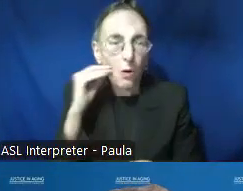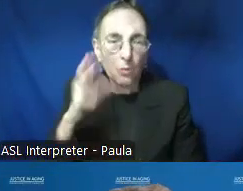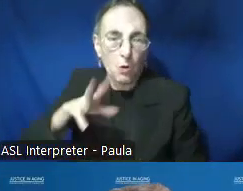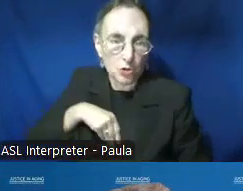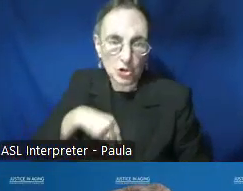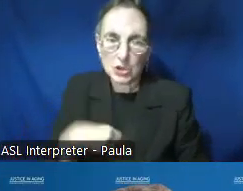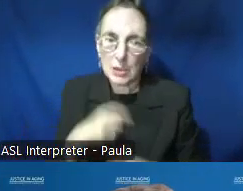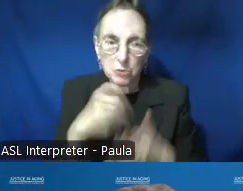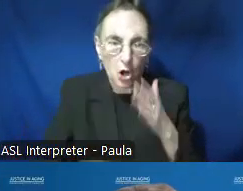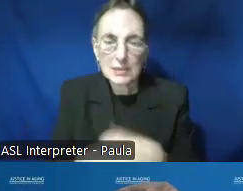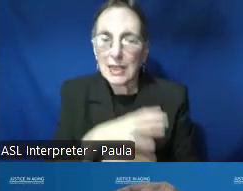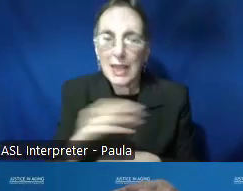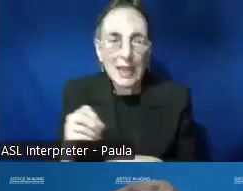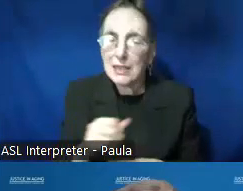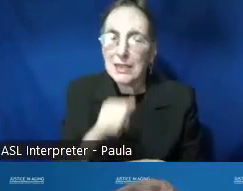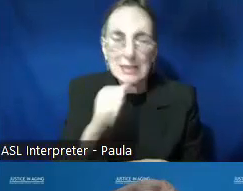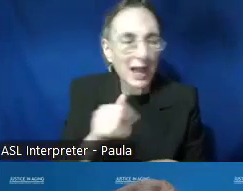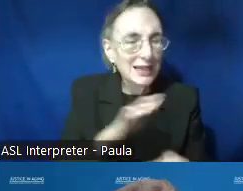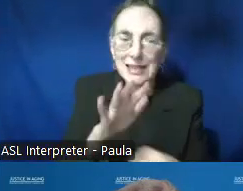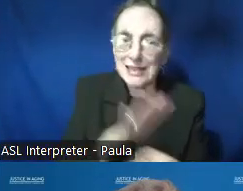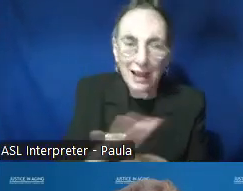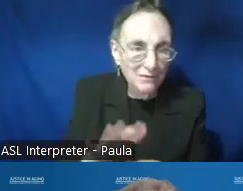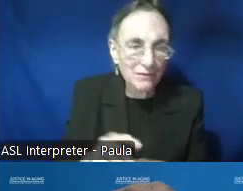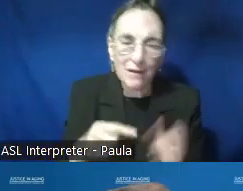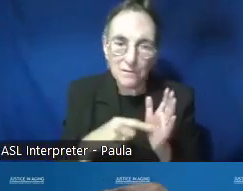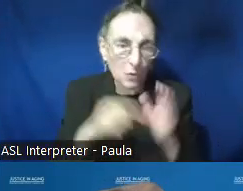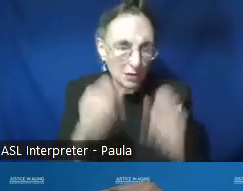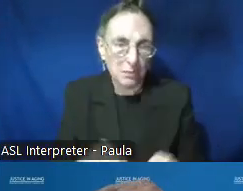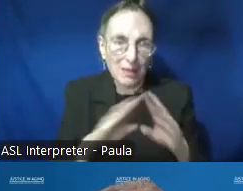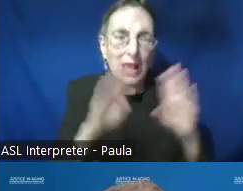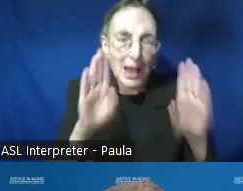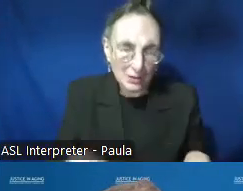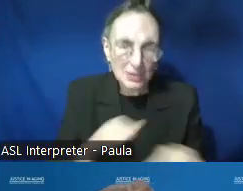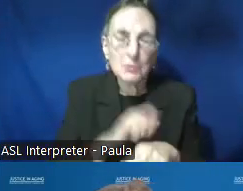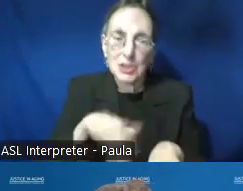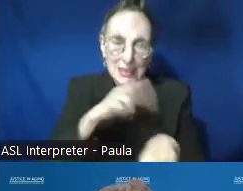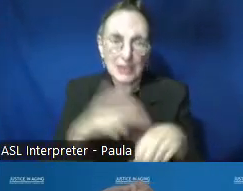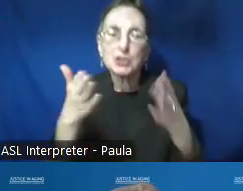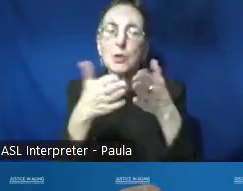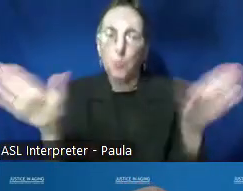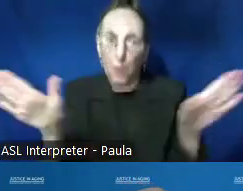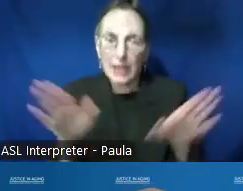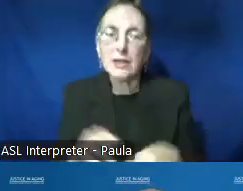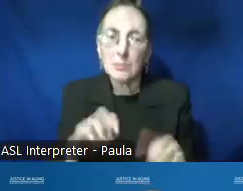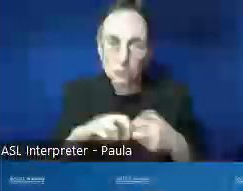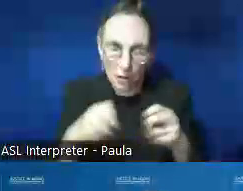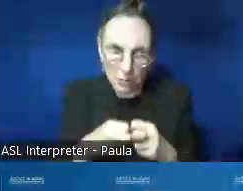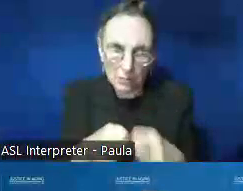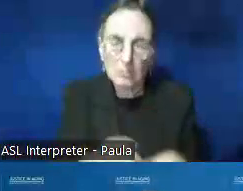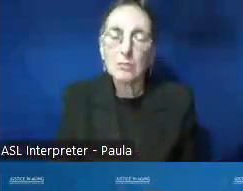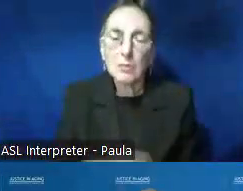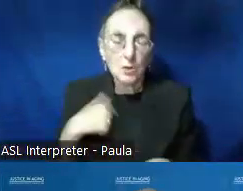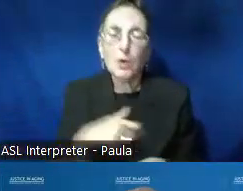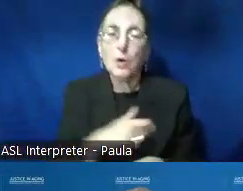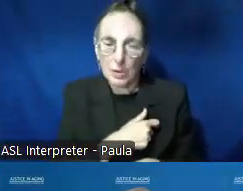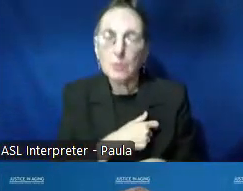Second, the lack of an adequate supply of affordable housing, which is a nationwide problem. We'll dive into these first